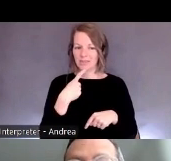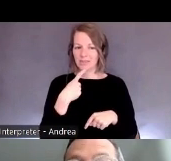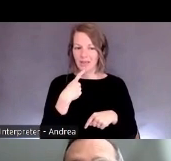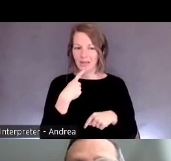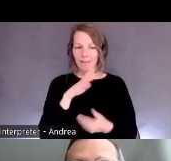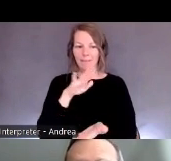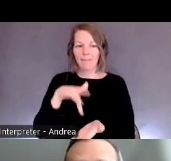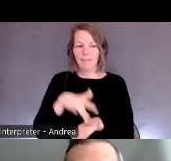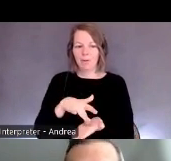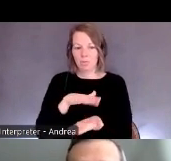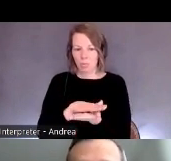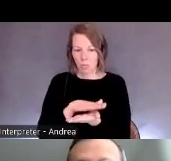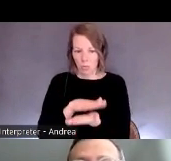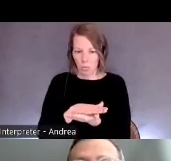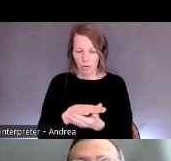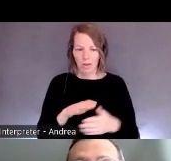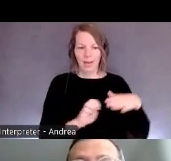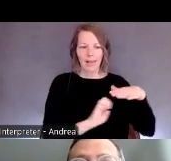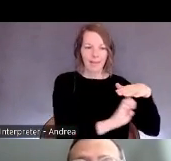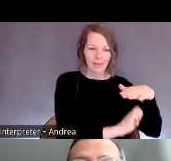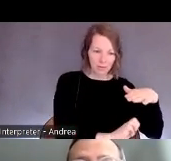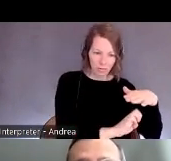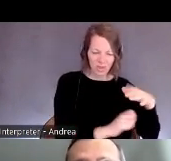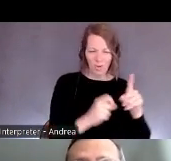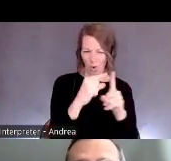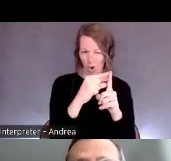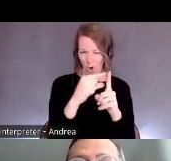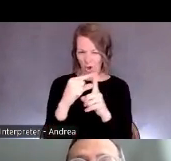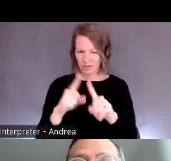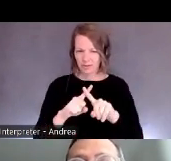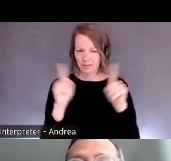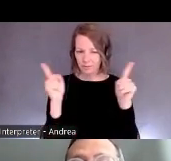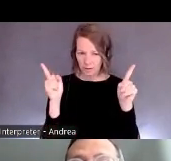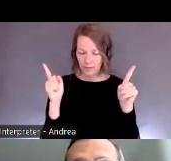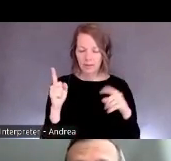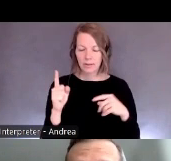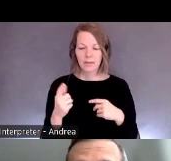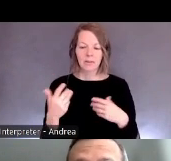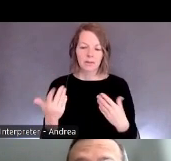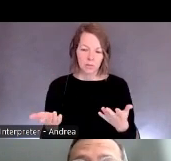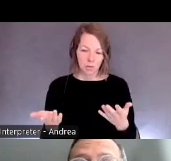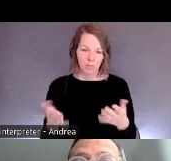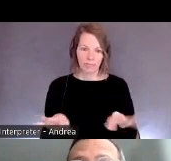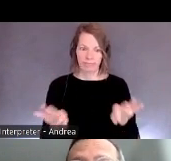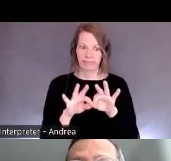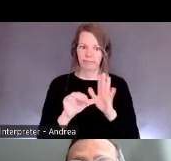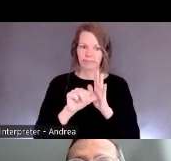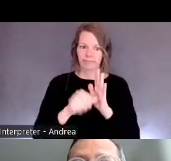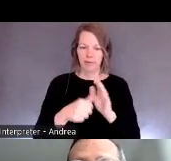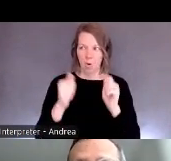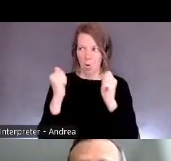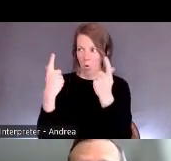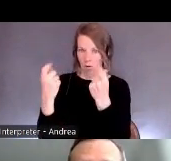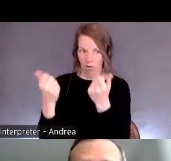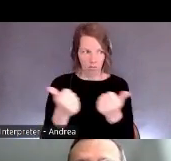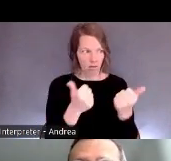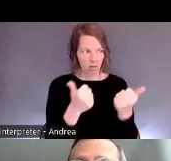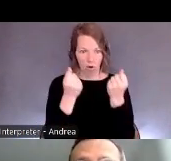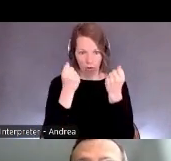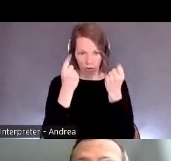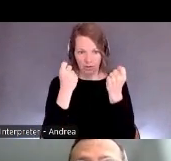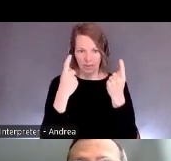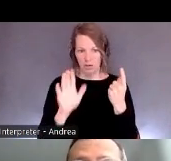education. So terminology is crucial, and making clear terminology is crucial, so that to make sure that everybody will understand the